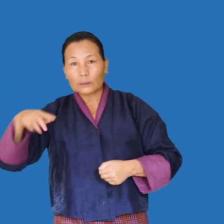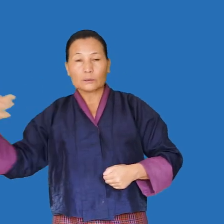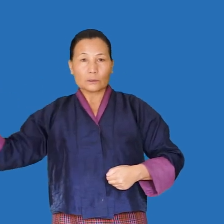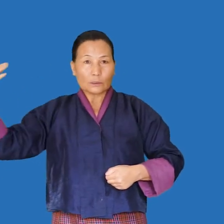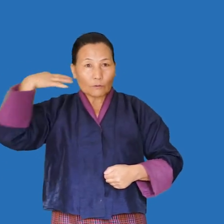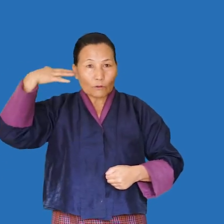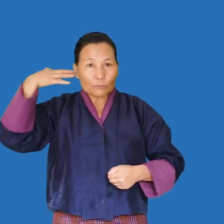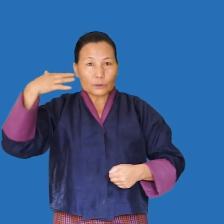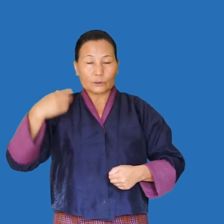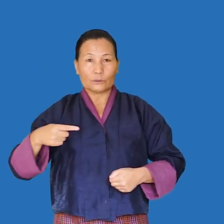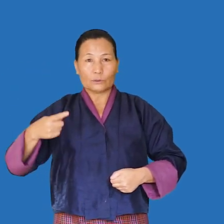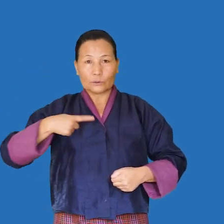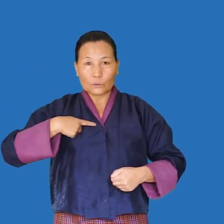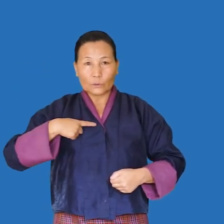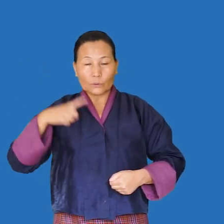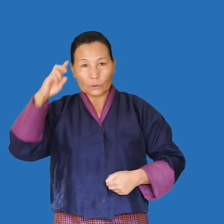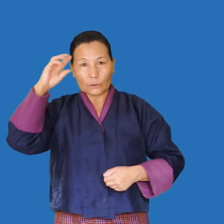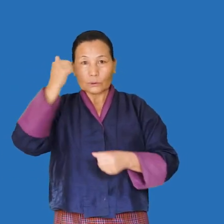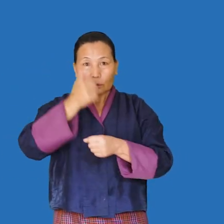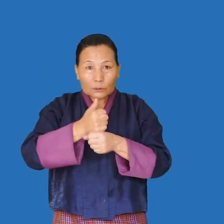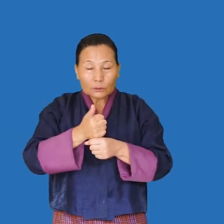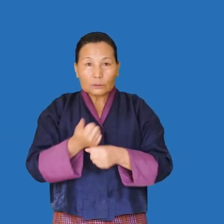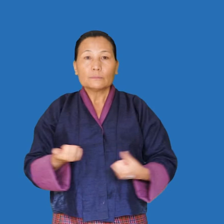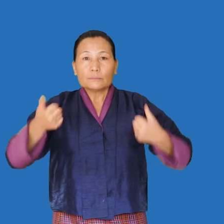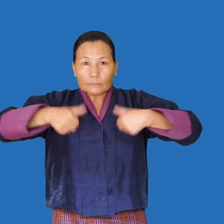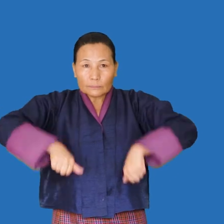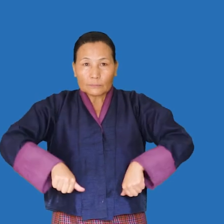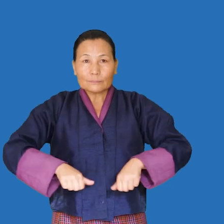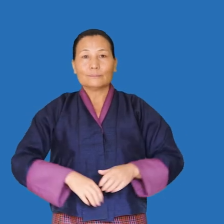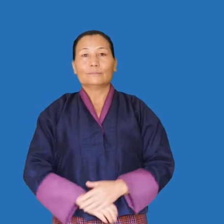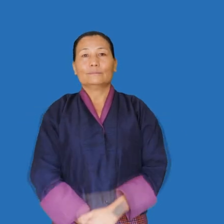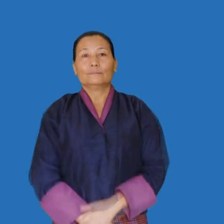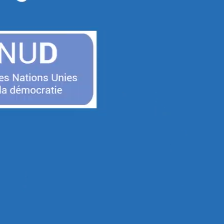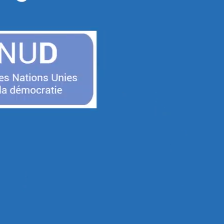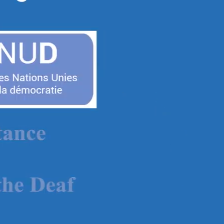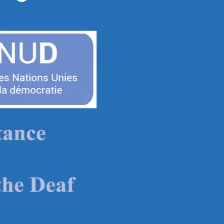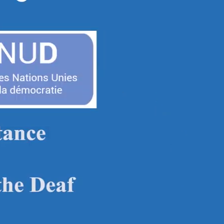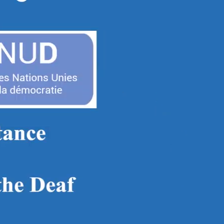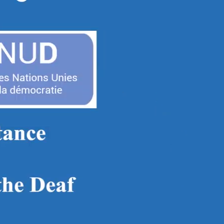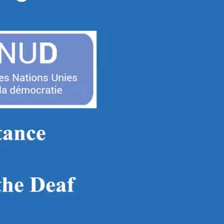not, and how media shapes our beliefs and values.